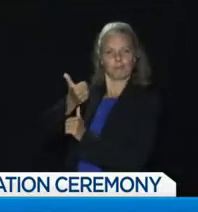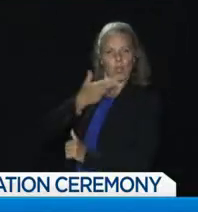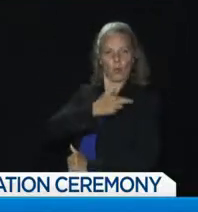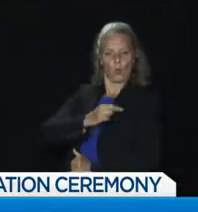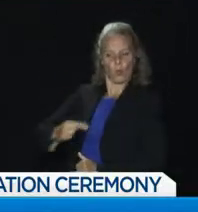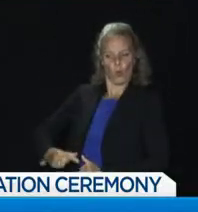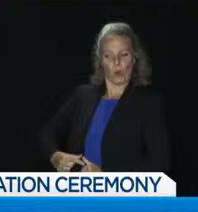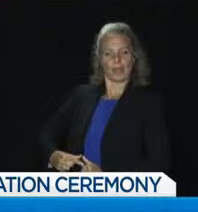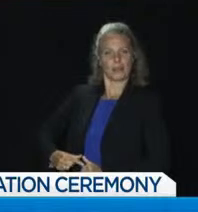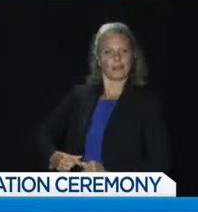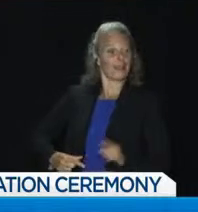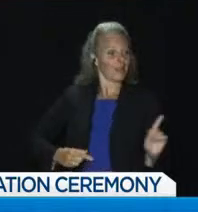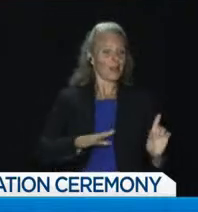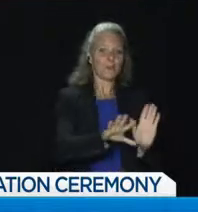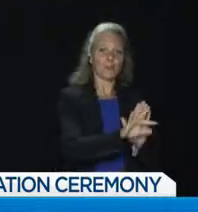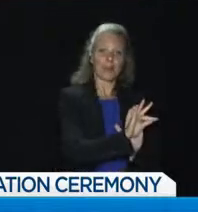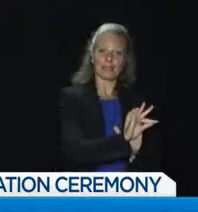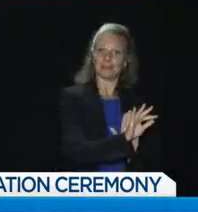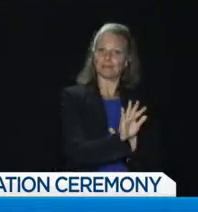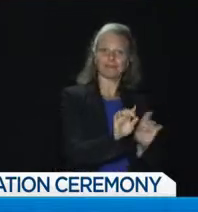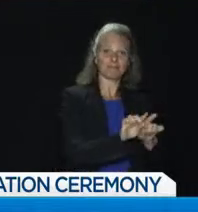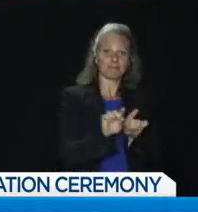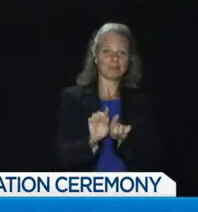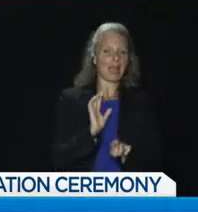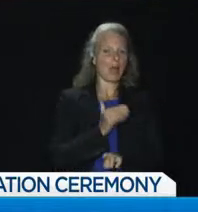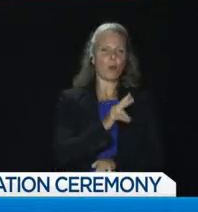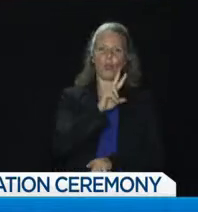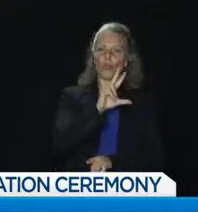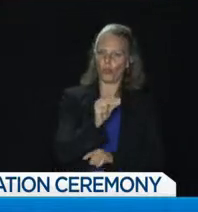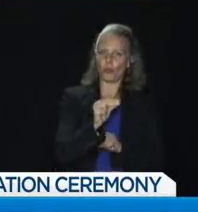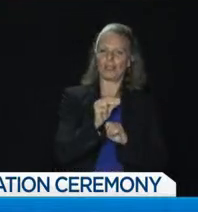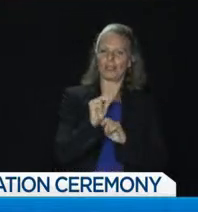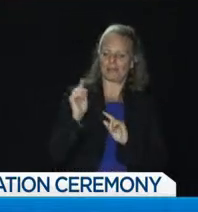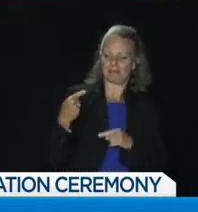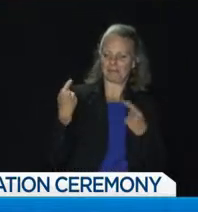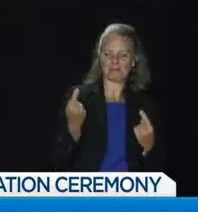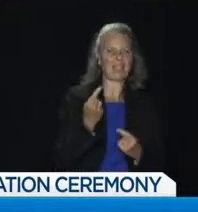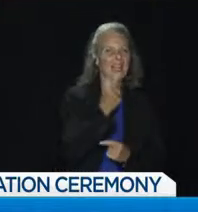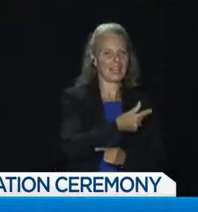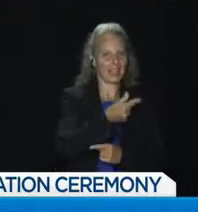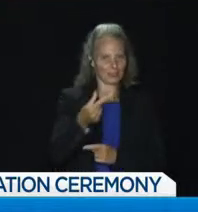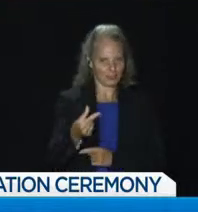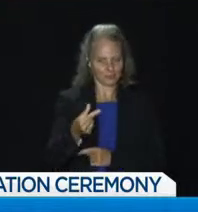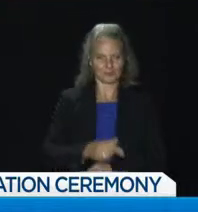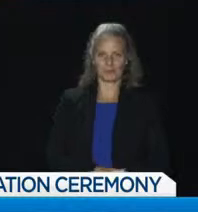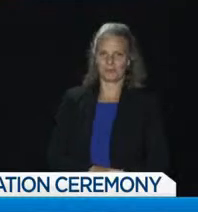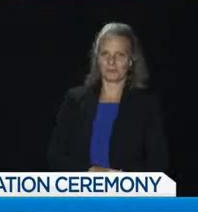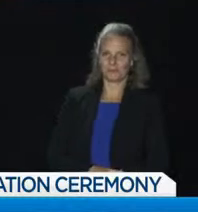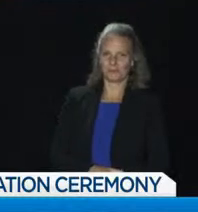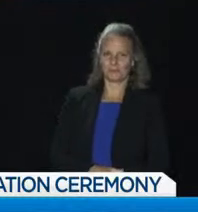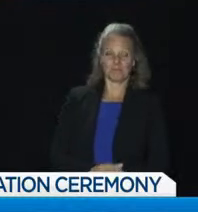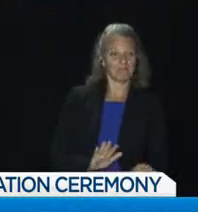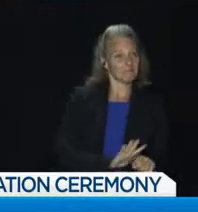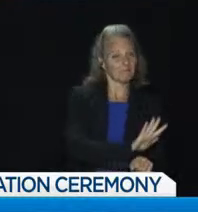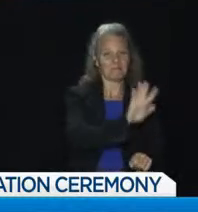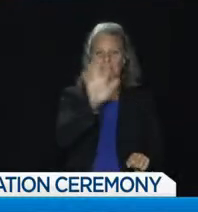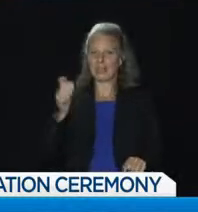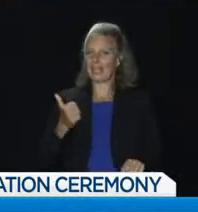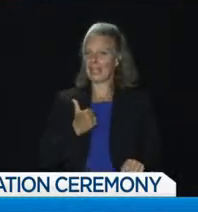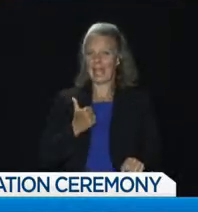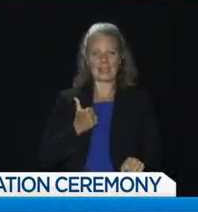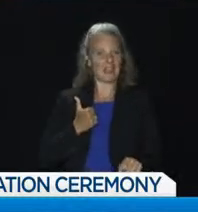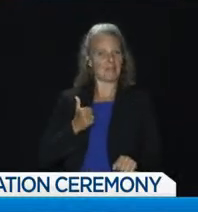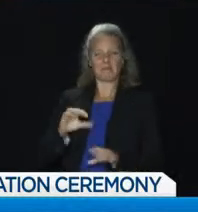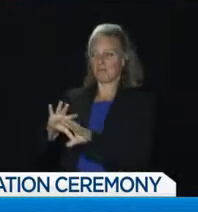General. In Canada, perhaps more than any other place on earth, we're